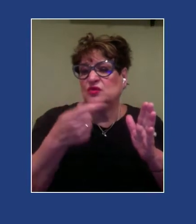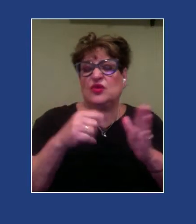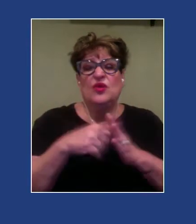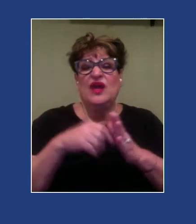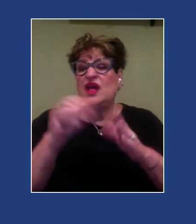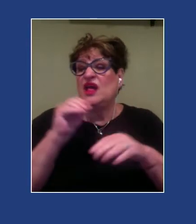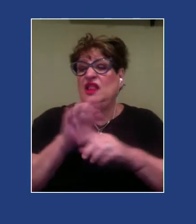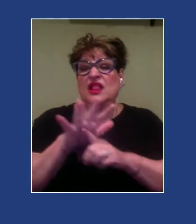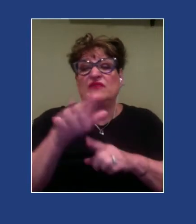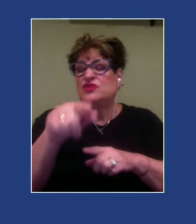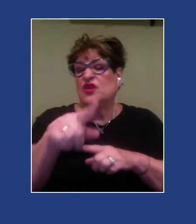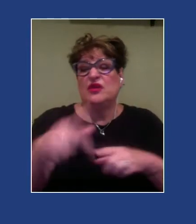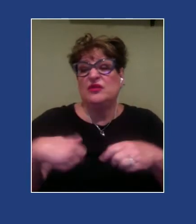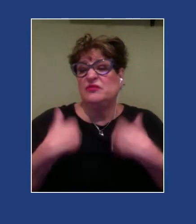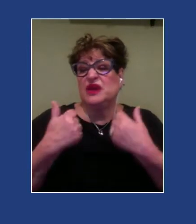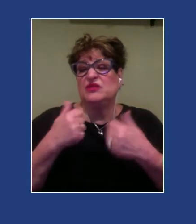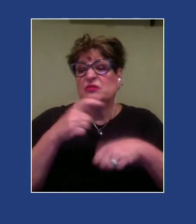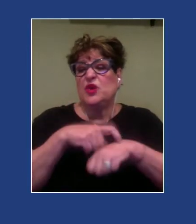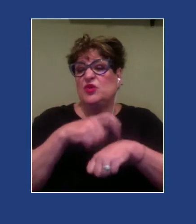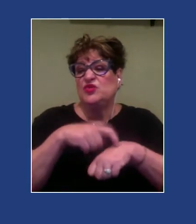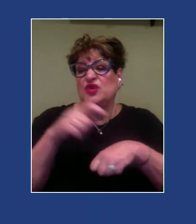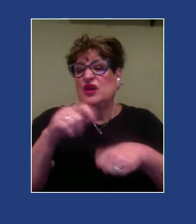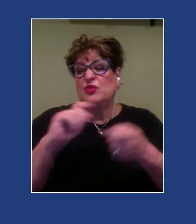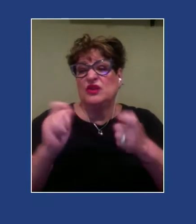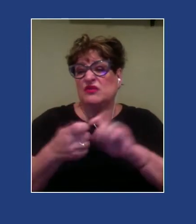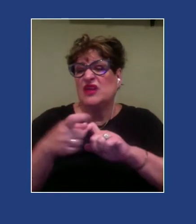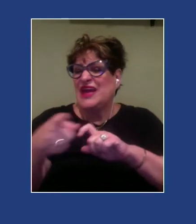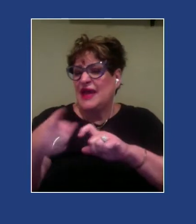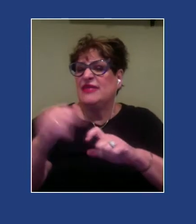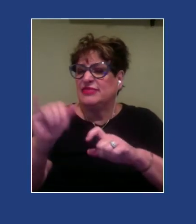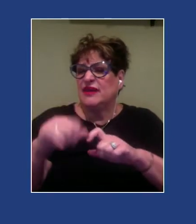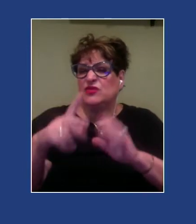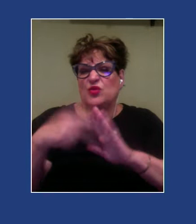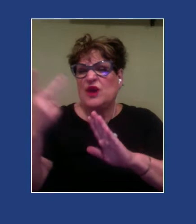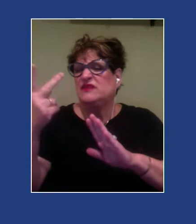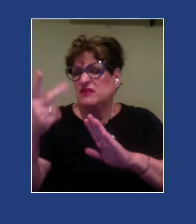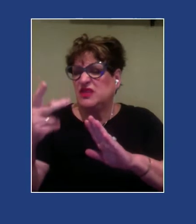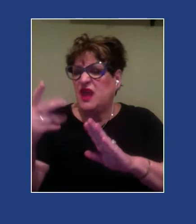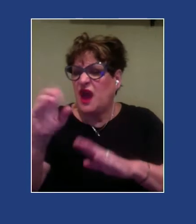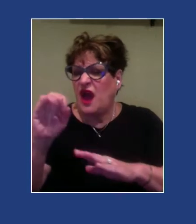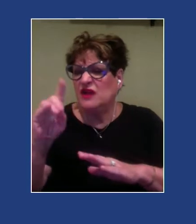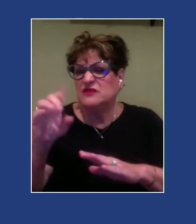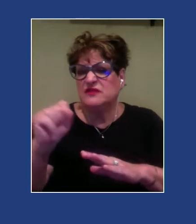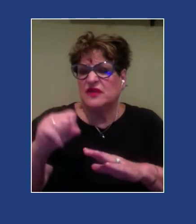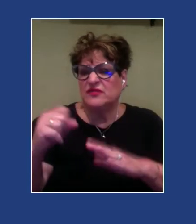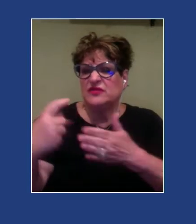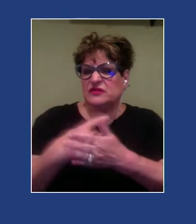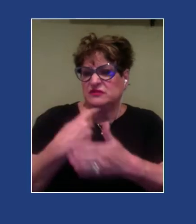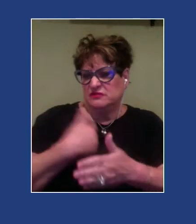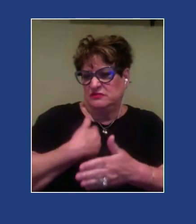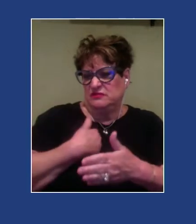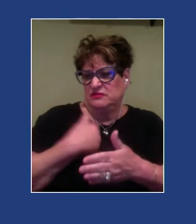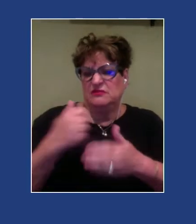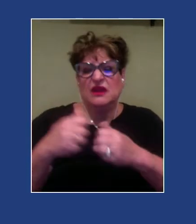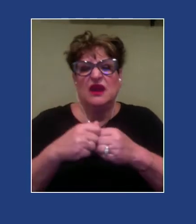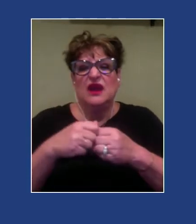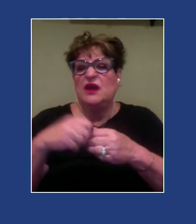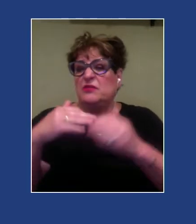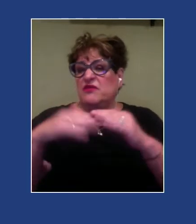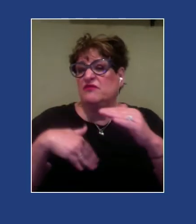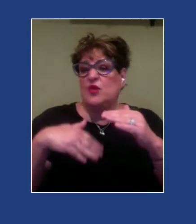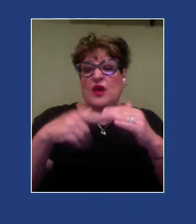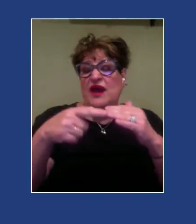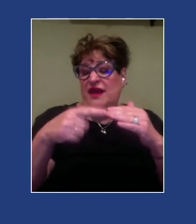identity conversion efforts was associated with more than twice the odds of attempting suicide in someone's life. Exposure to conversion efforts before age 10